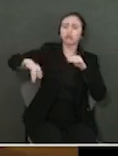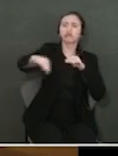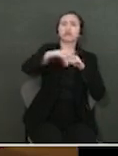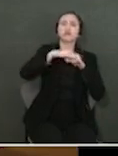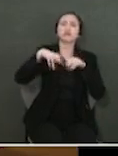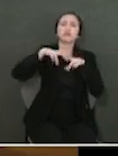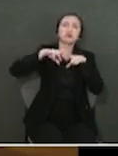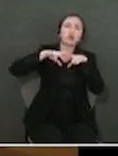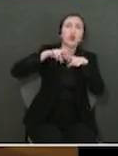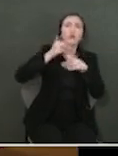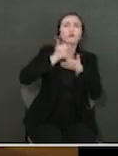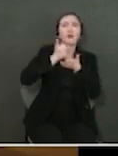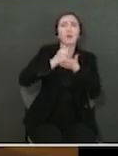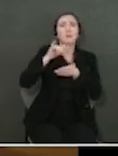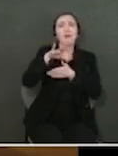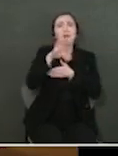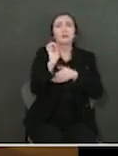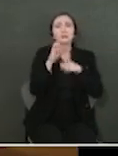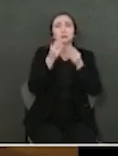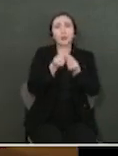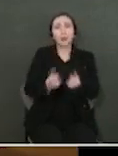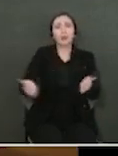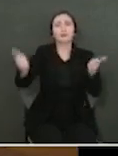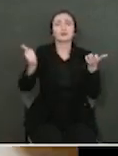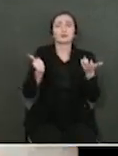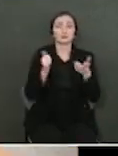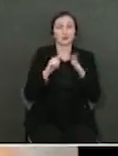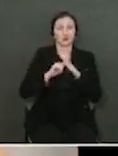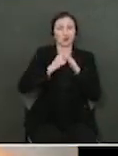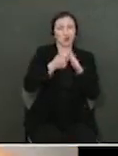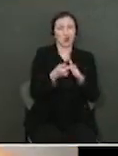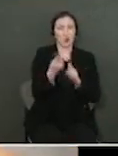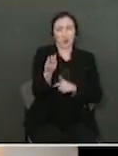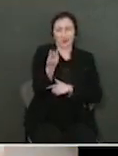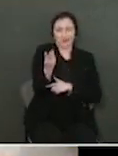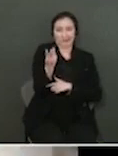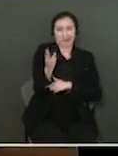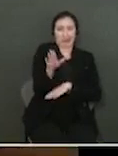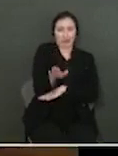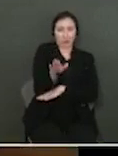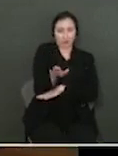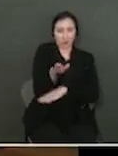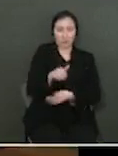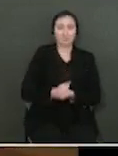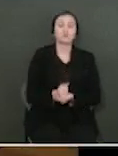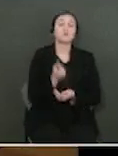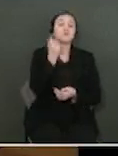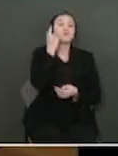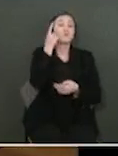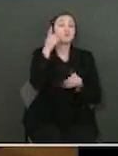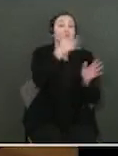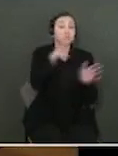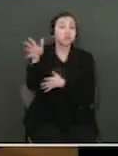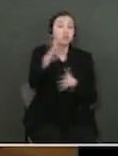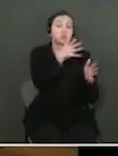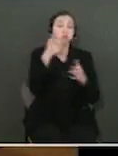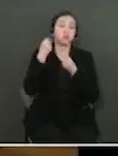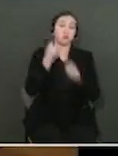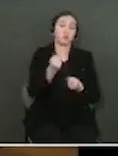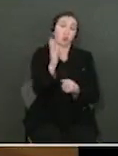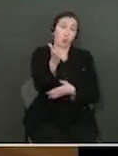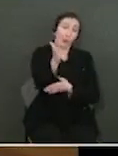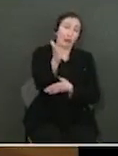major arterial roads beginning Wednesday afternoon. Since high winds are expected, our public works